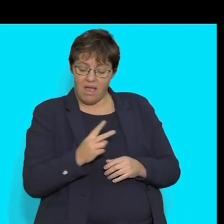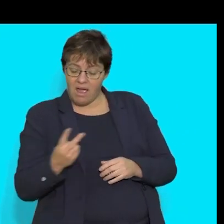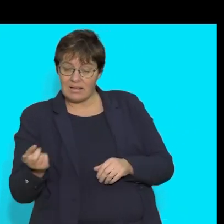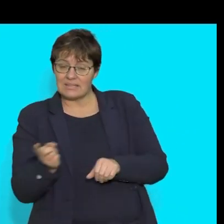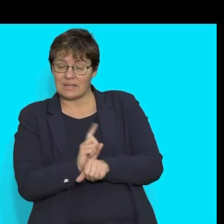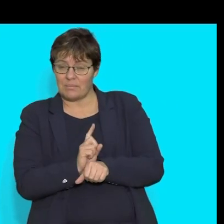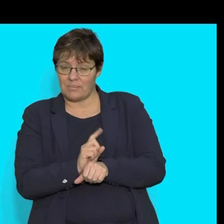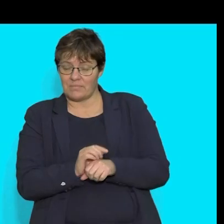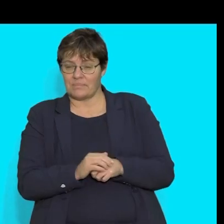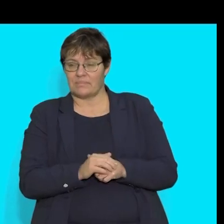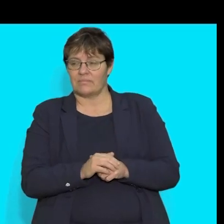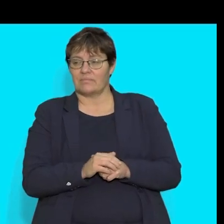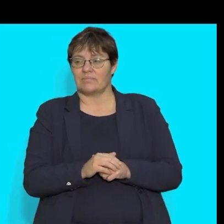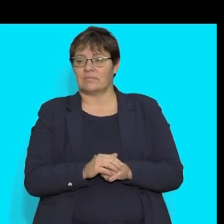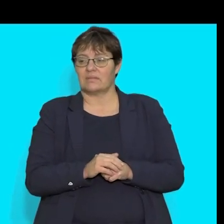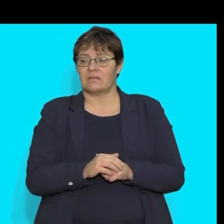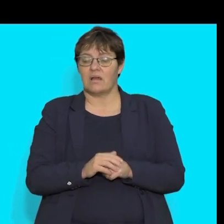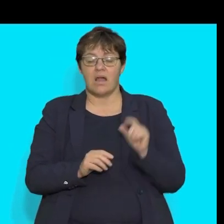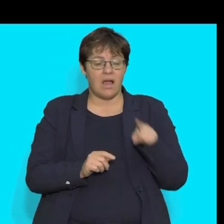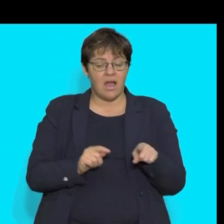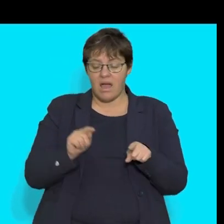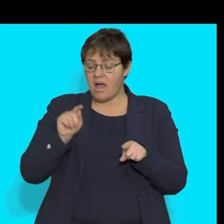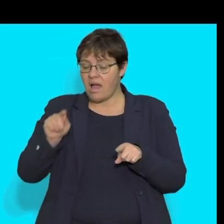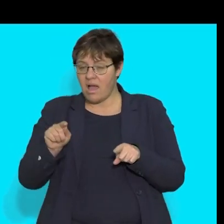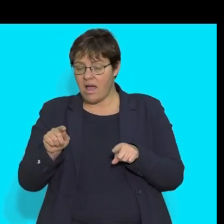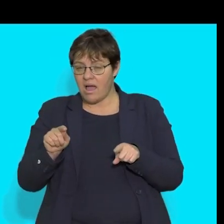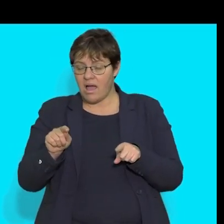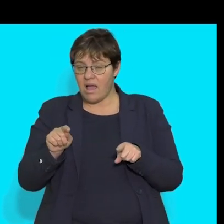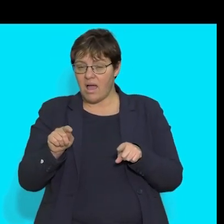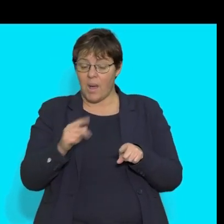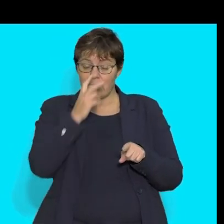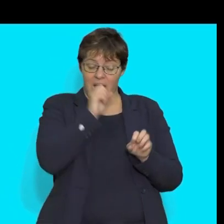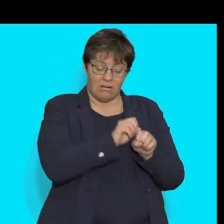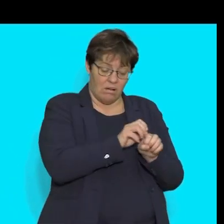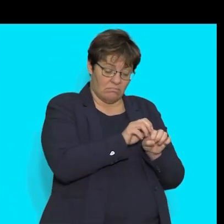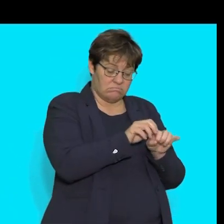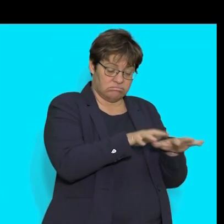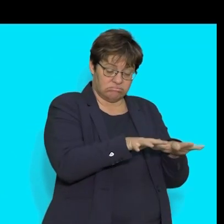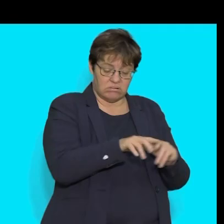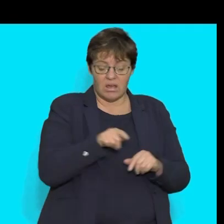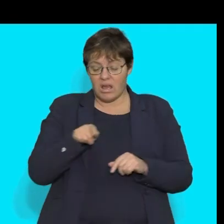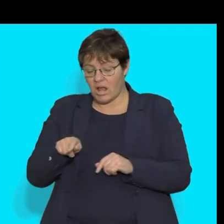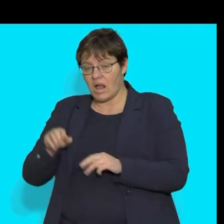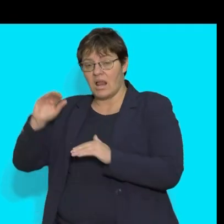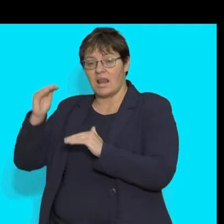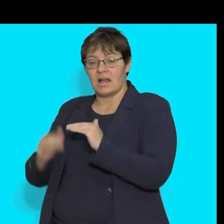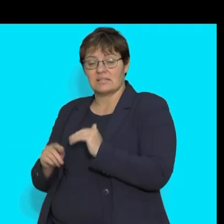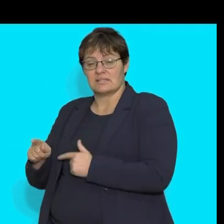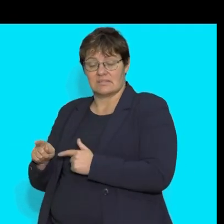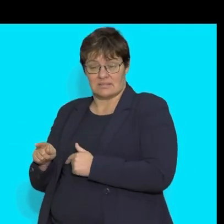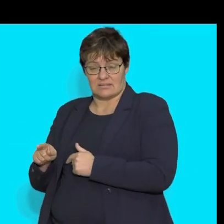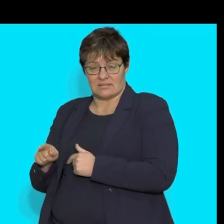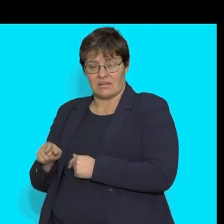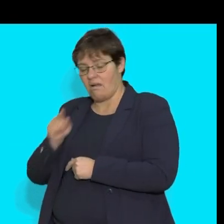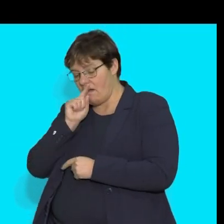time, that the number of these, or the distribution of their numbers, have significantly changed. Now